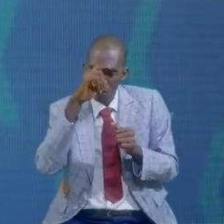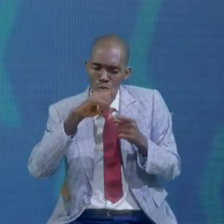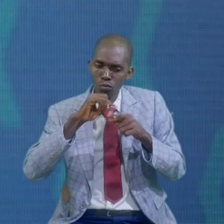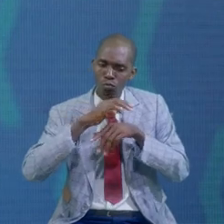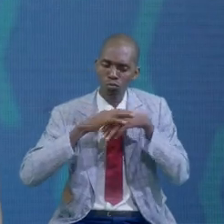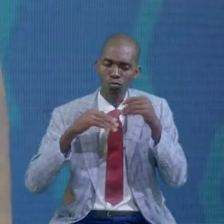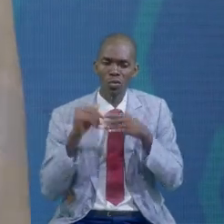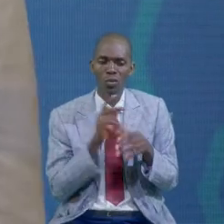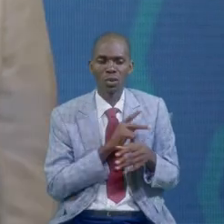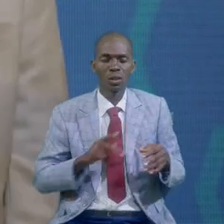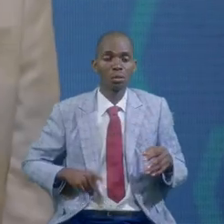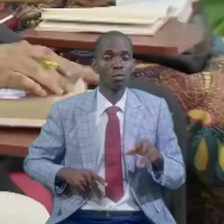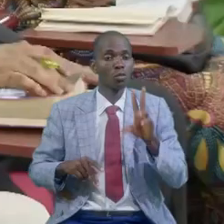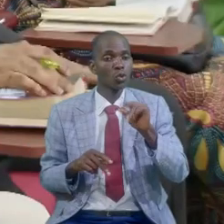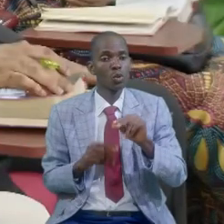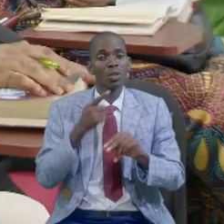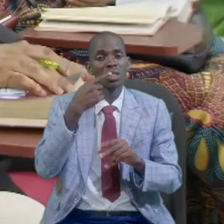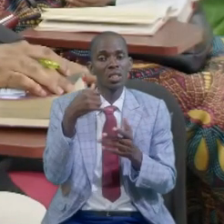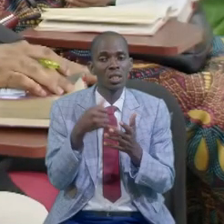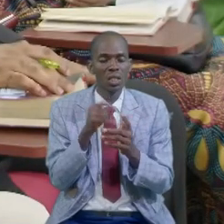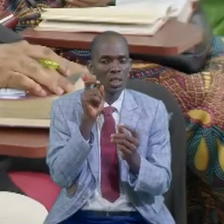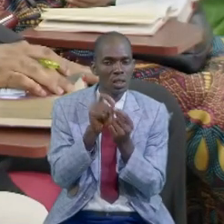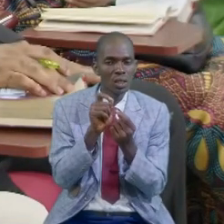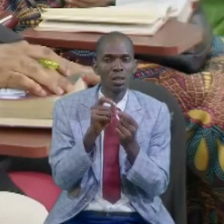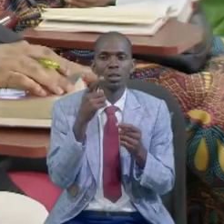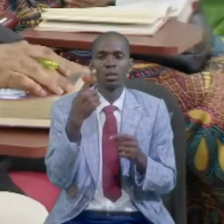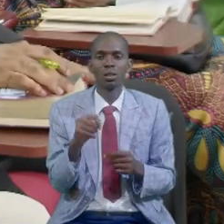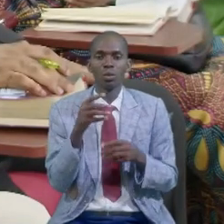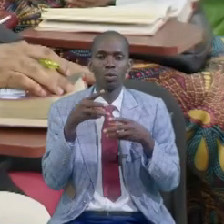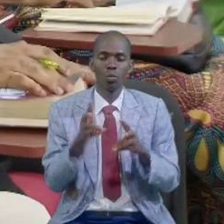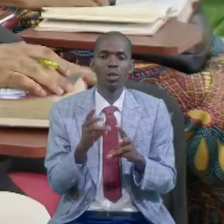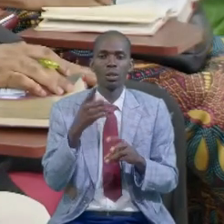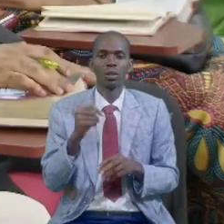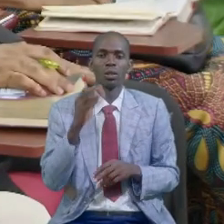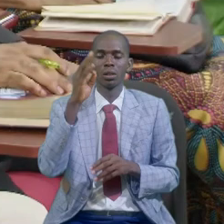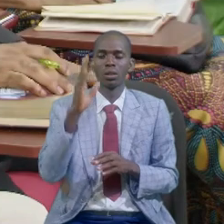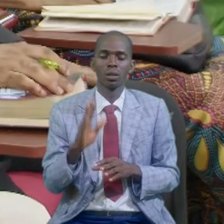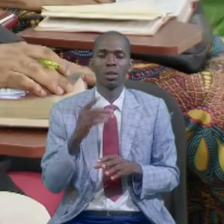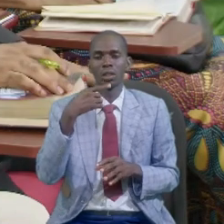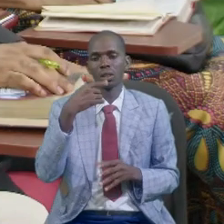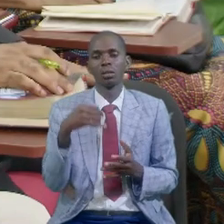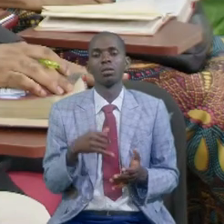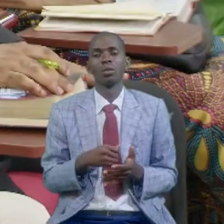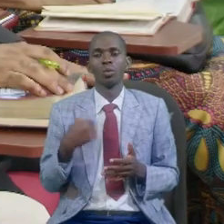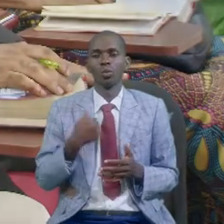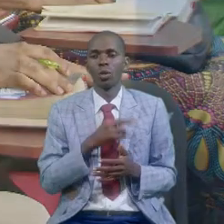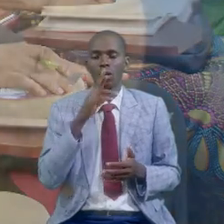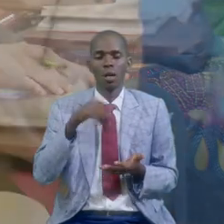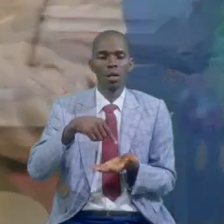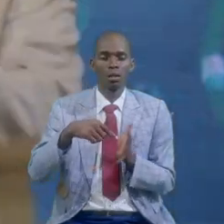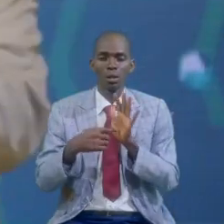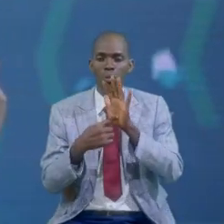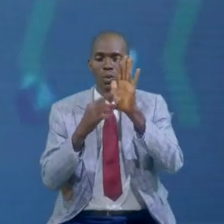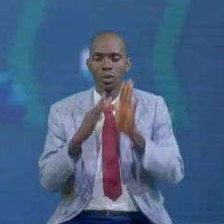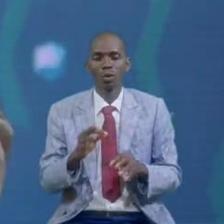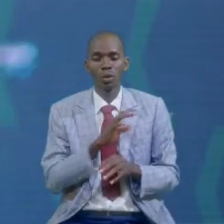God has said? We are the ambassadors of Christ. Exactly as Christ has given us the message,